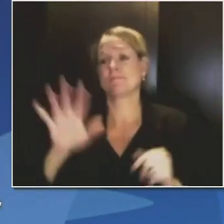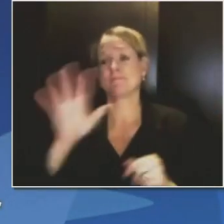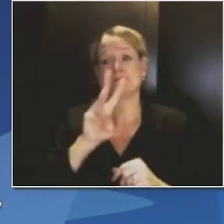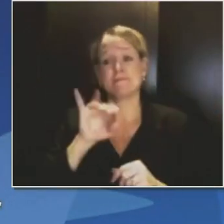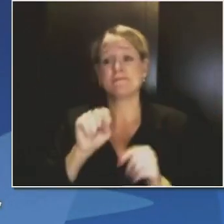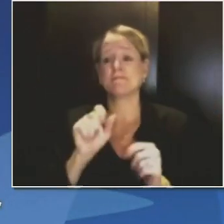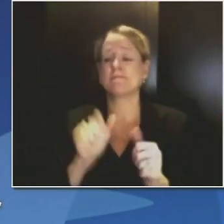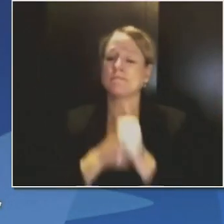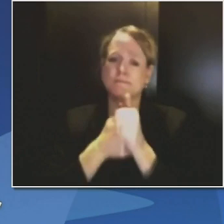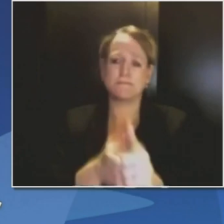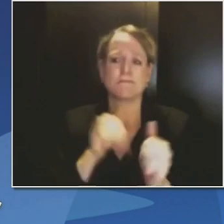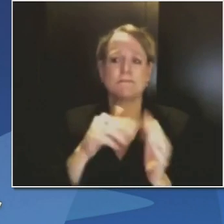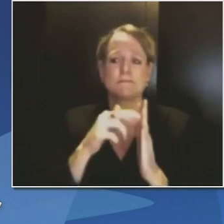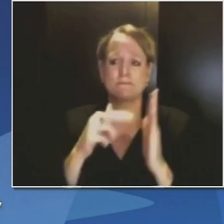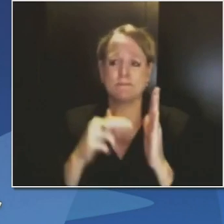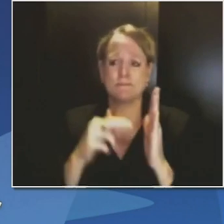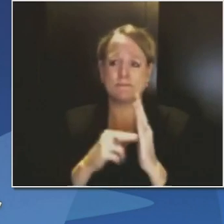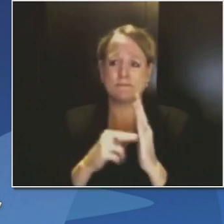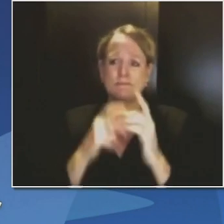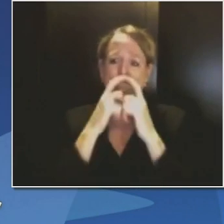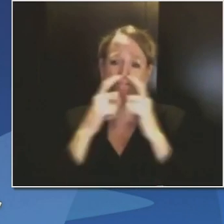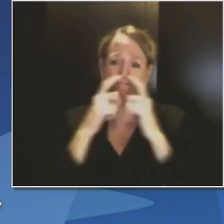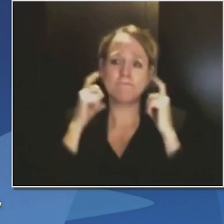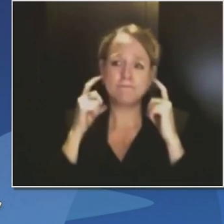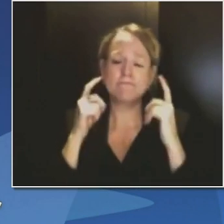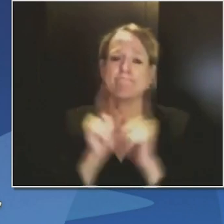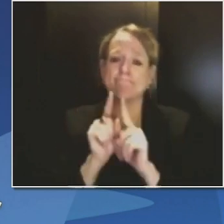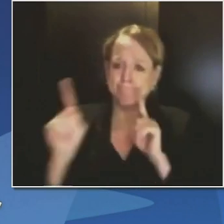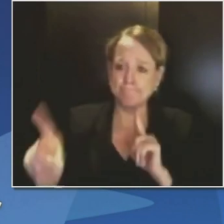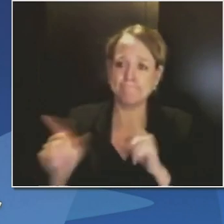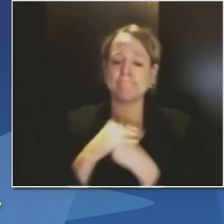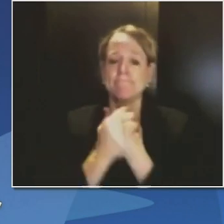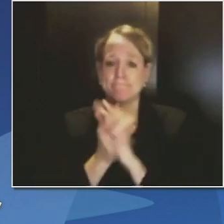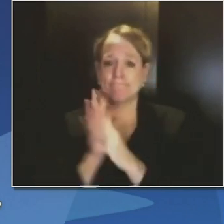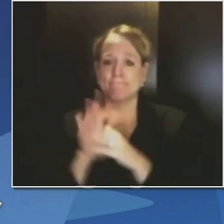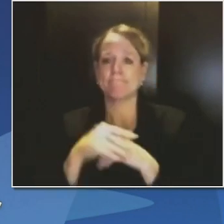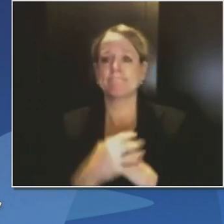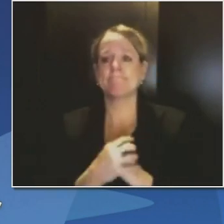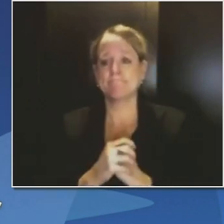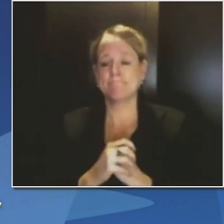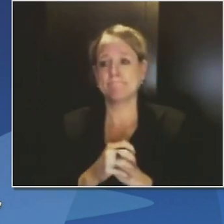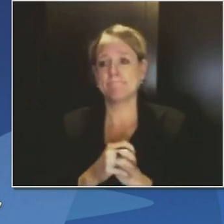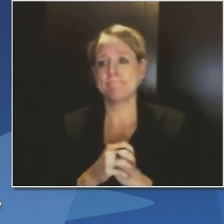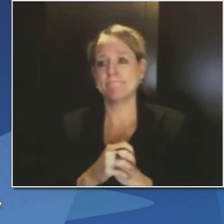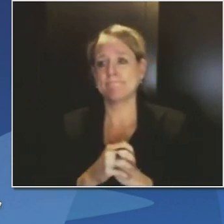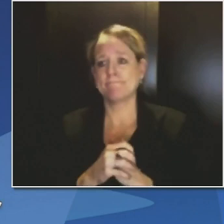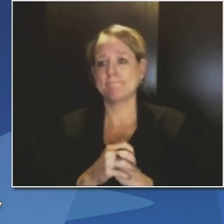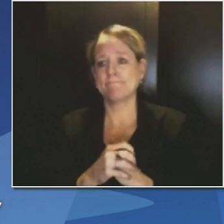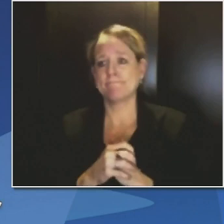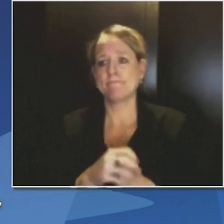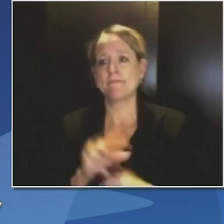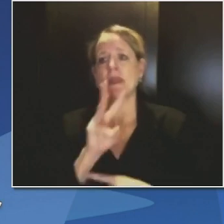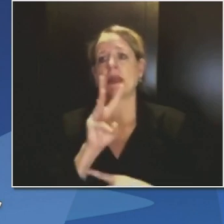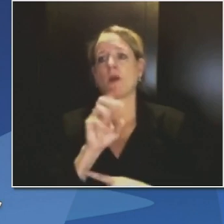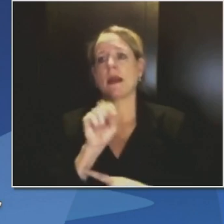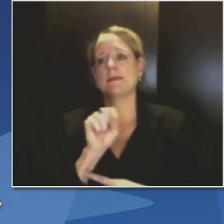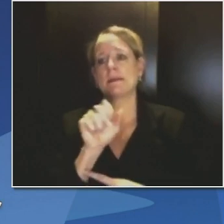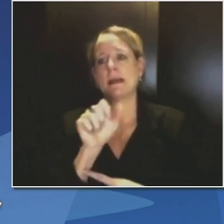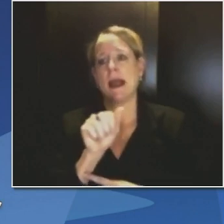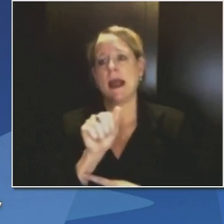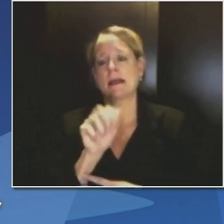for taking my my question. We've seen some counties in our area announce that they're going to have an online reporting system